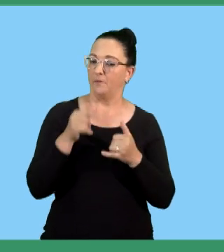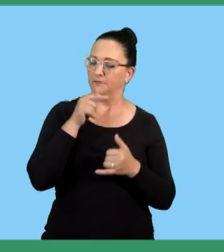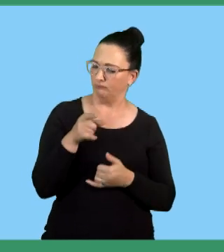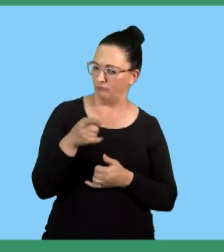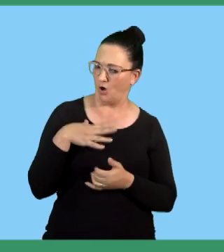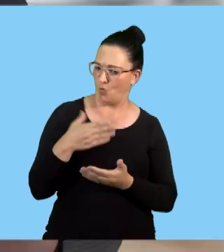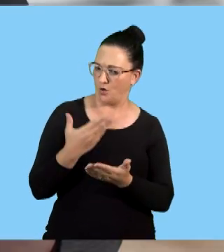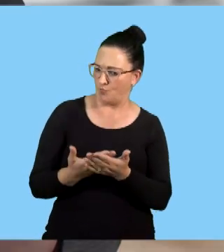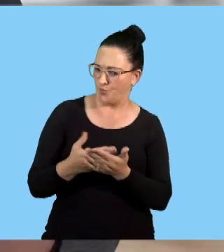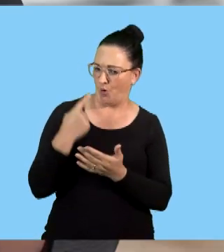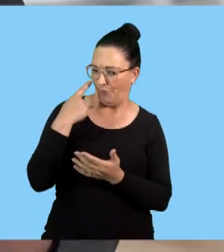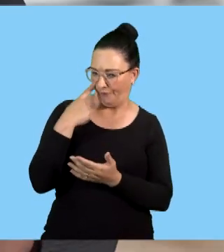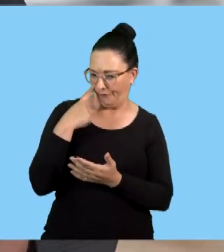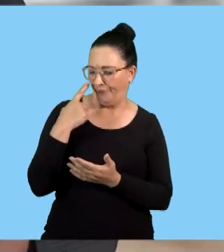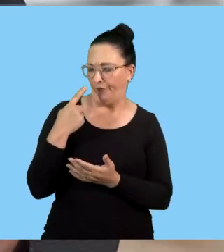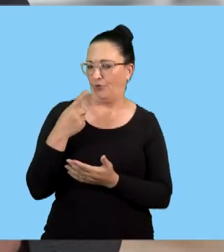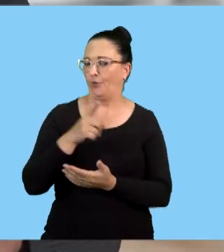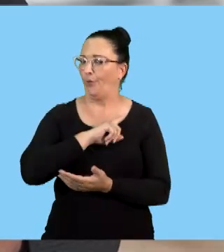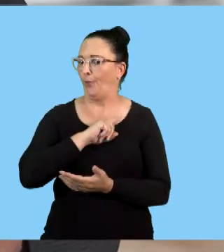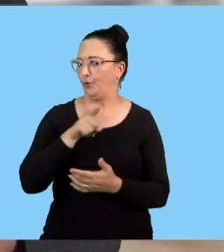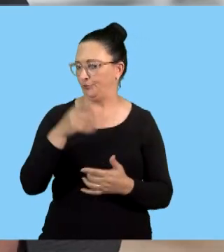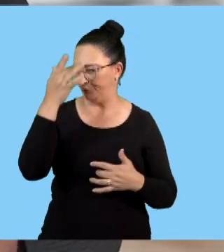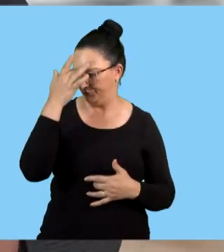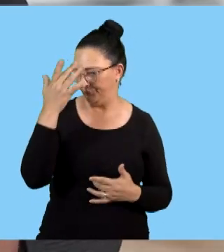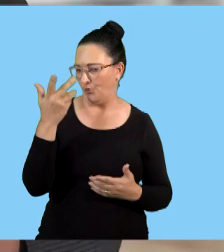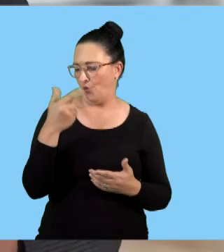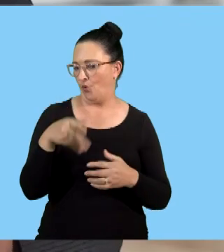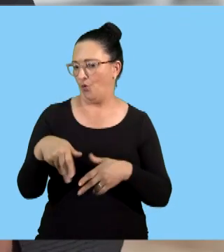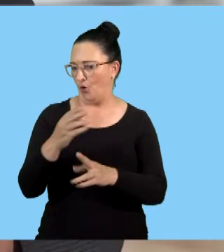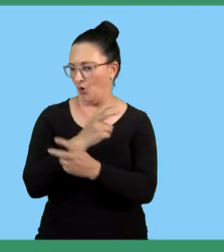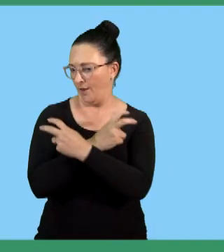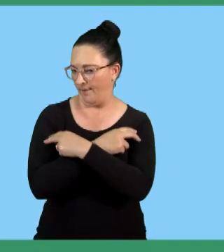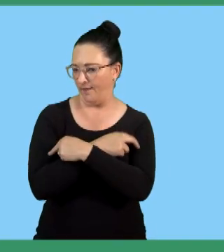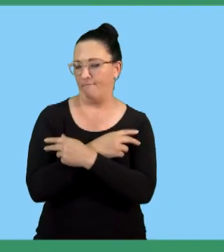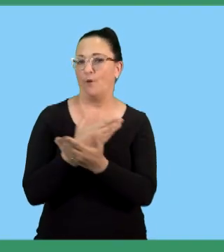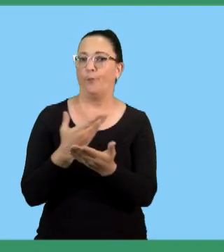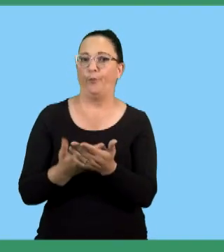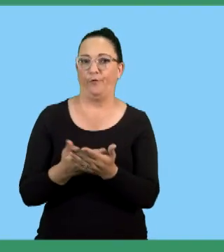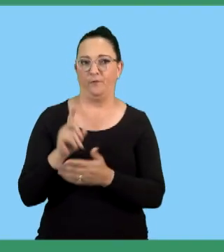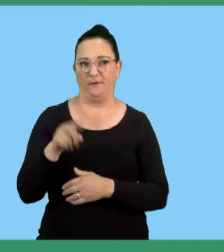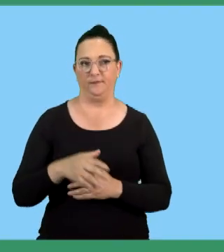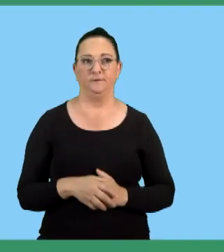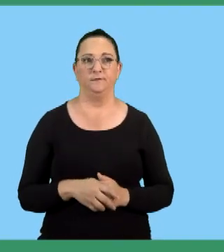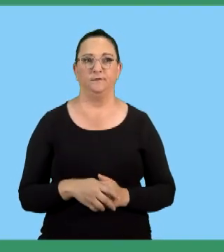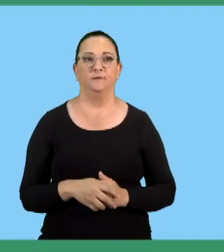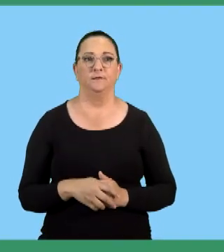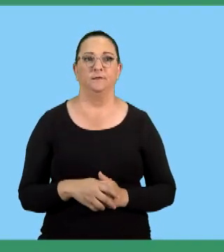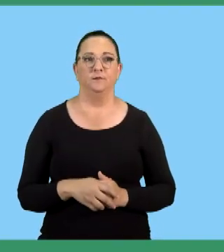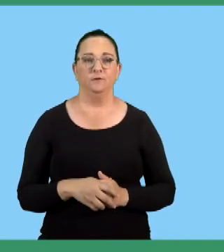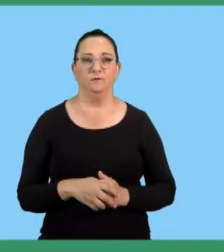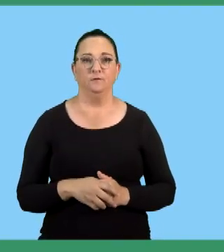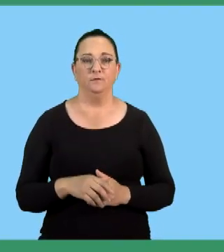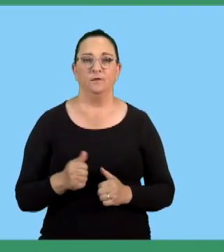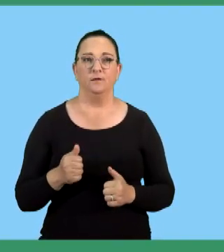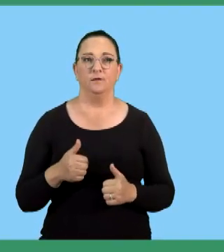maybe surnames. Are they the same, or how related are you? We want to see that. Then we've got parental leave. An employee who's a parent